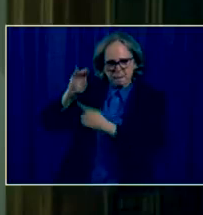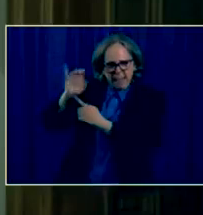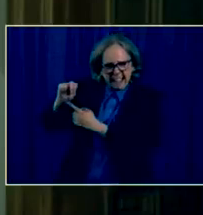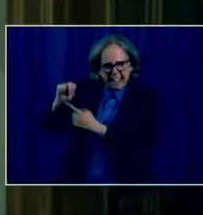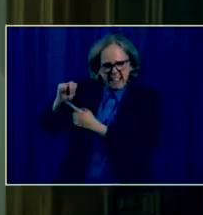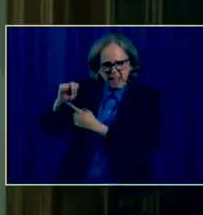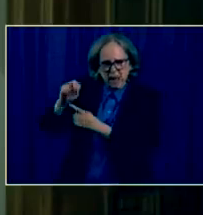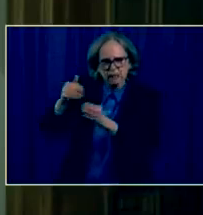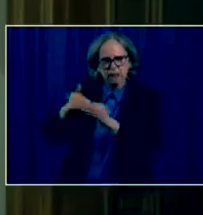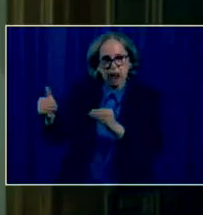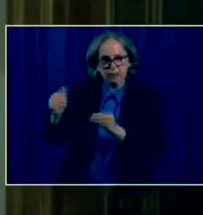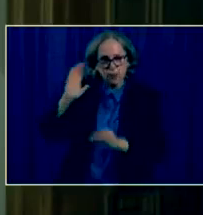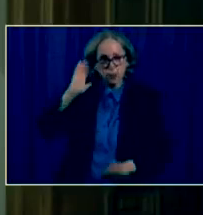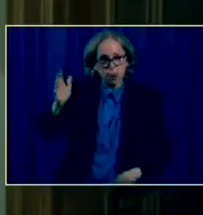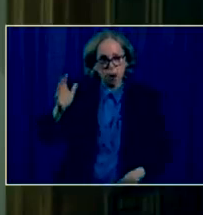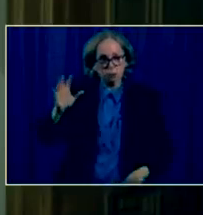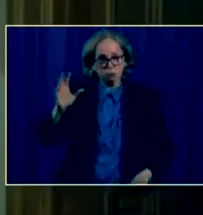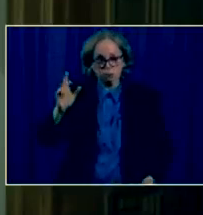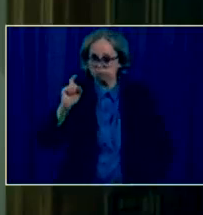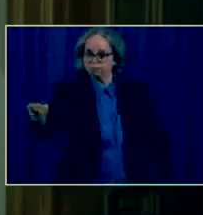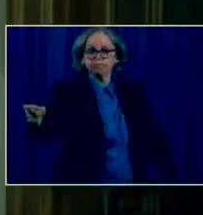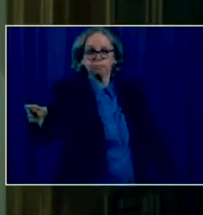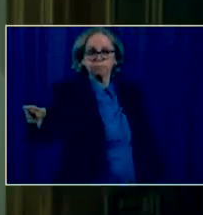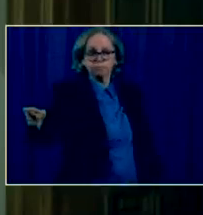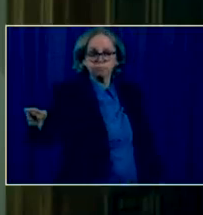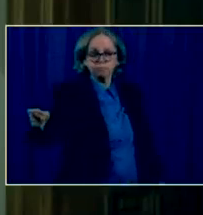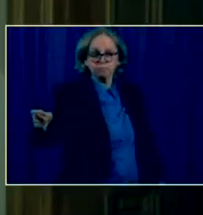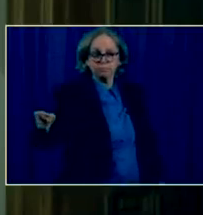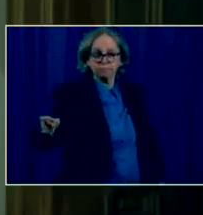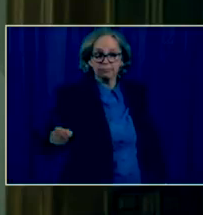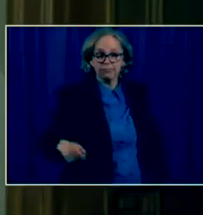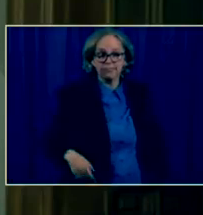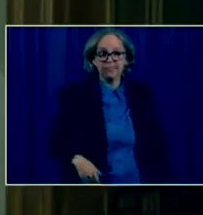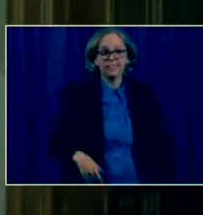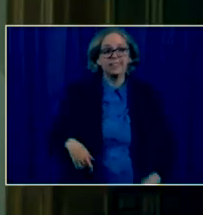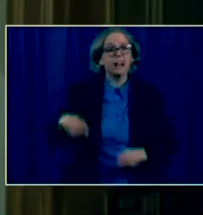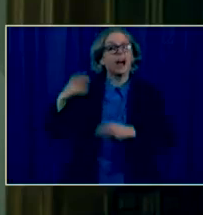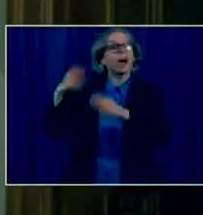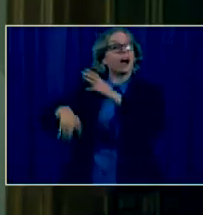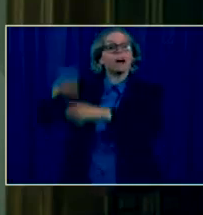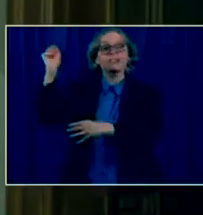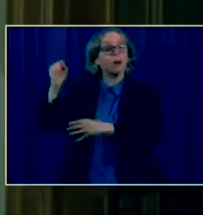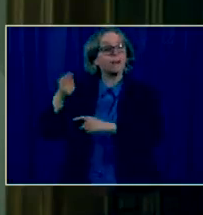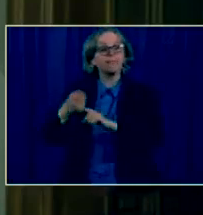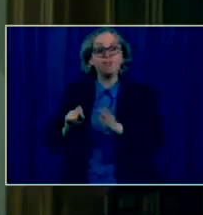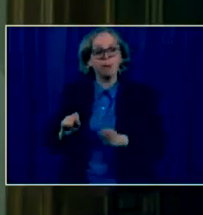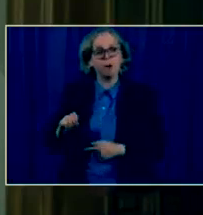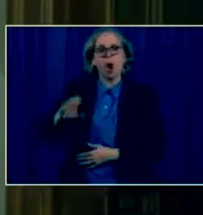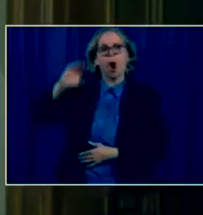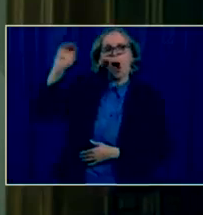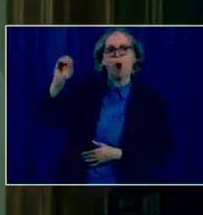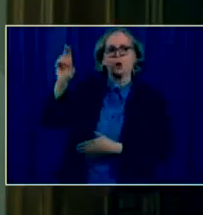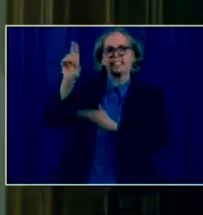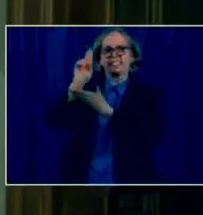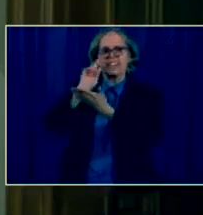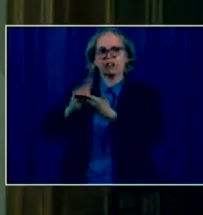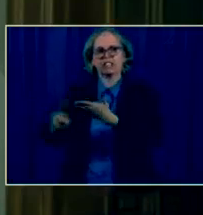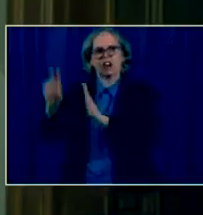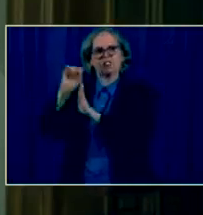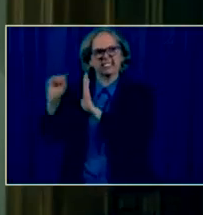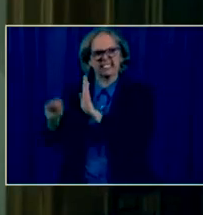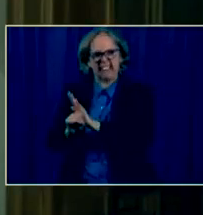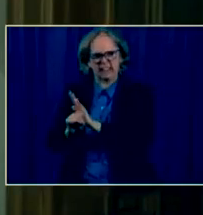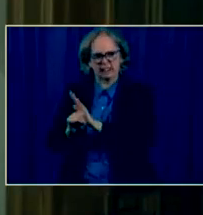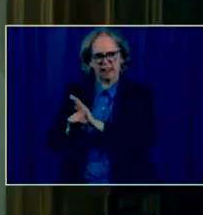The pool of names for the Ohio Vax-a-Million drawing will be derived from the Ohio Secretary of State's publicly available voter